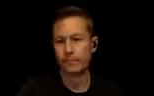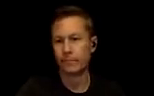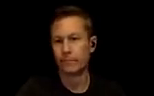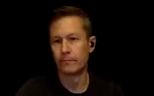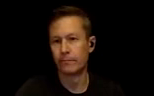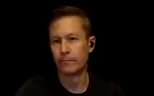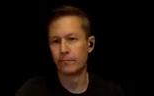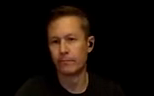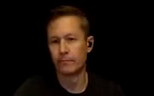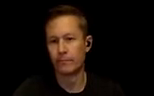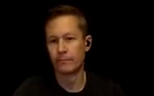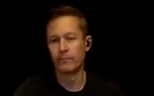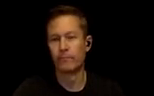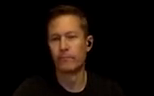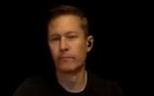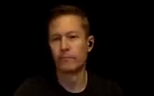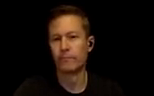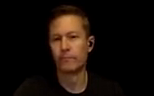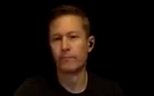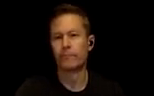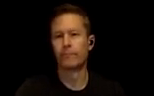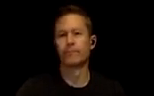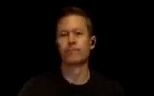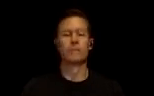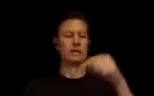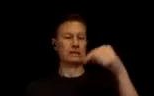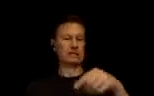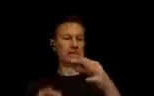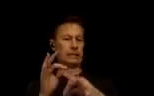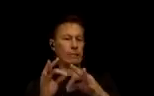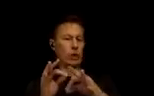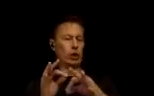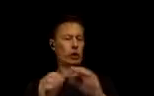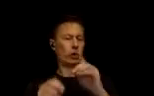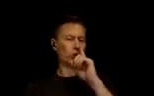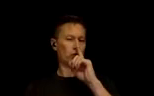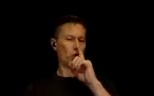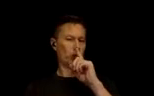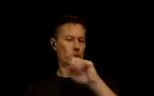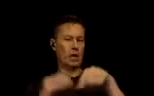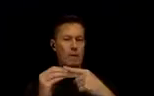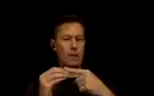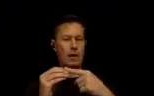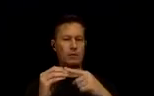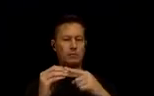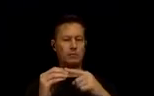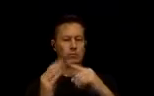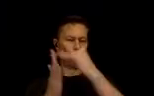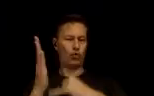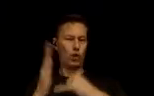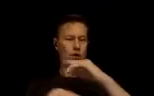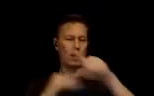So this is sort of the simple cartoon about earthquake sequences. On the bottom, it's a timeline